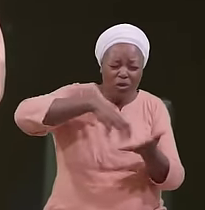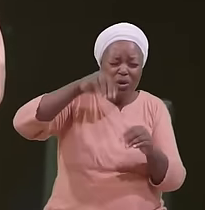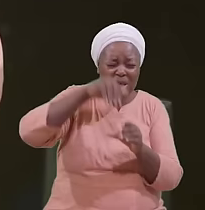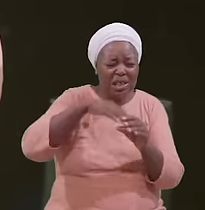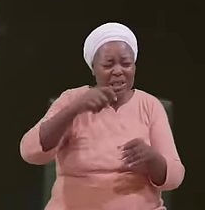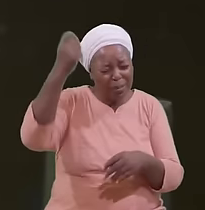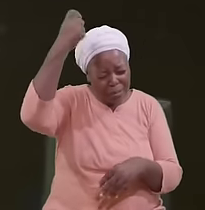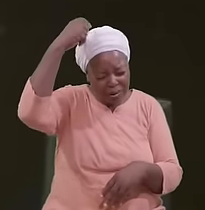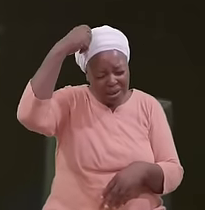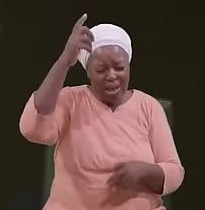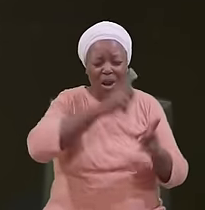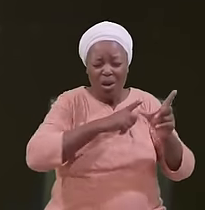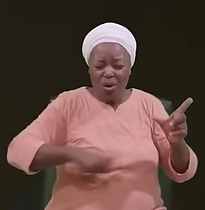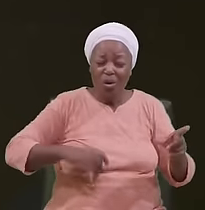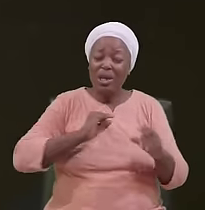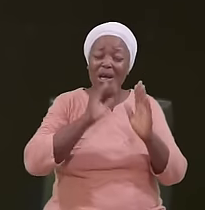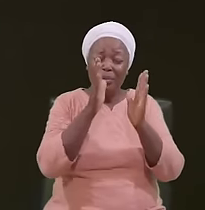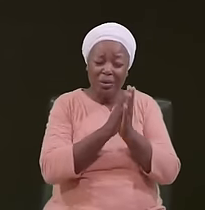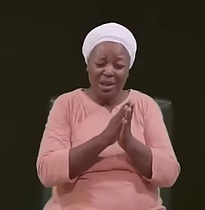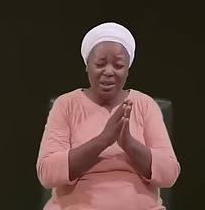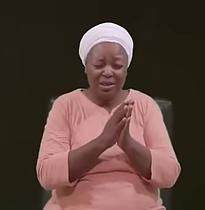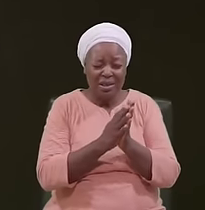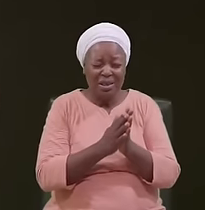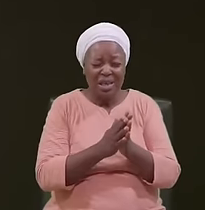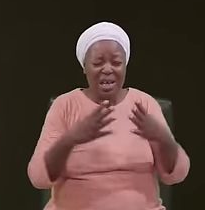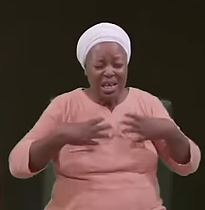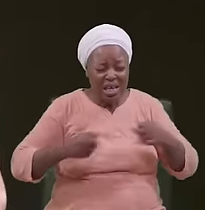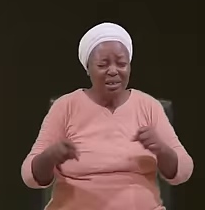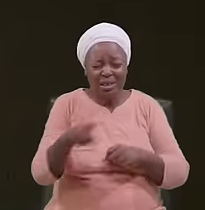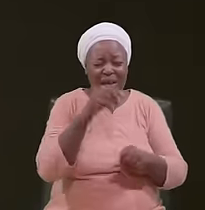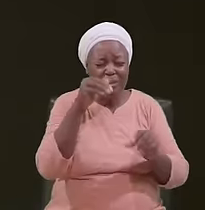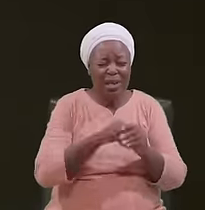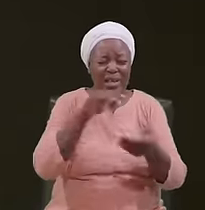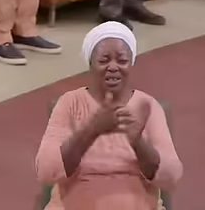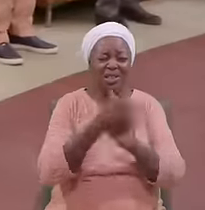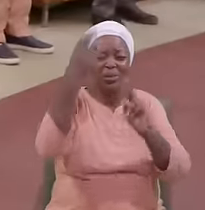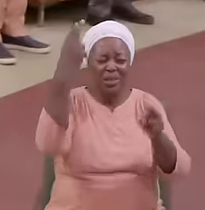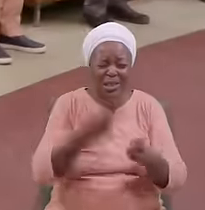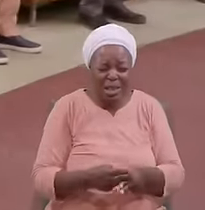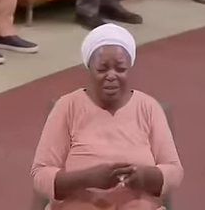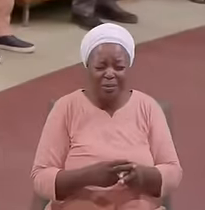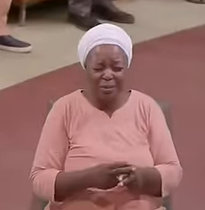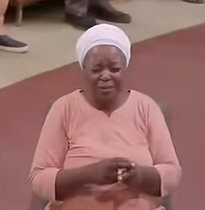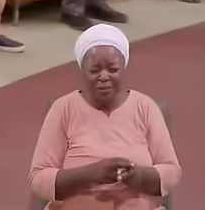brain, Lord, I pray, heal them in Jesus' name.